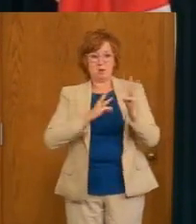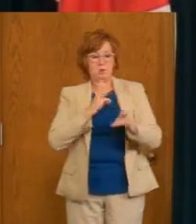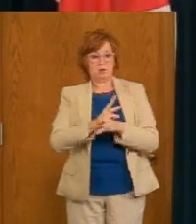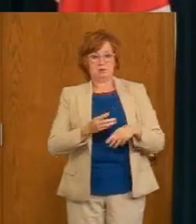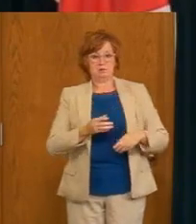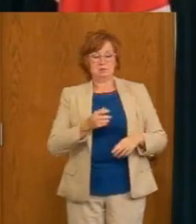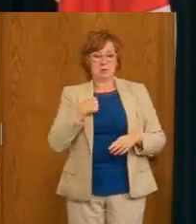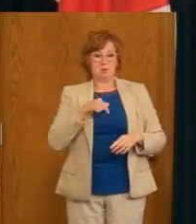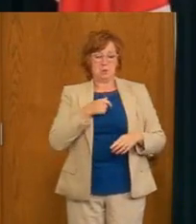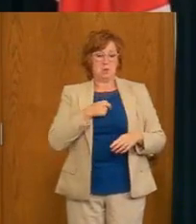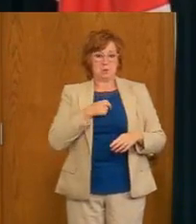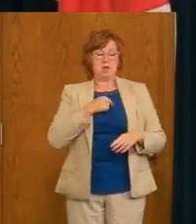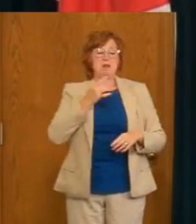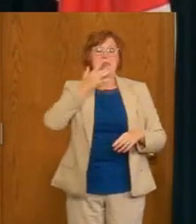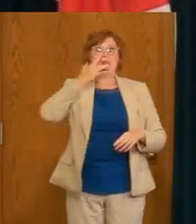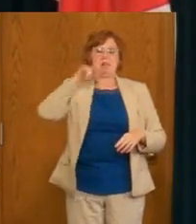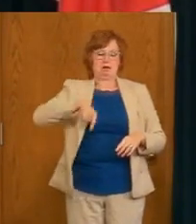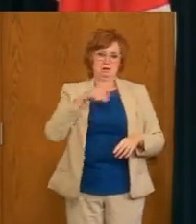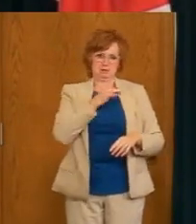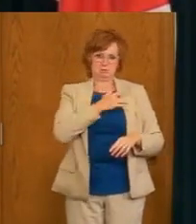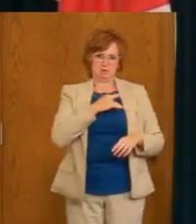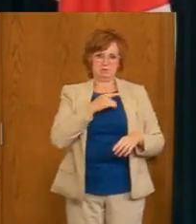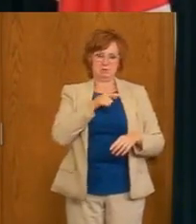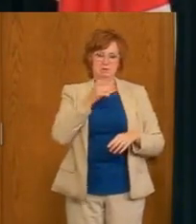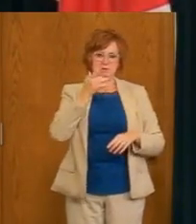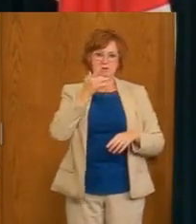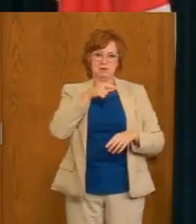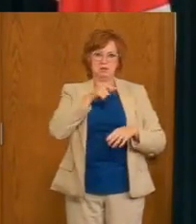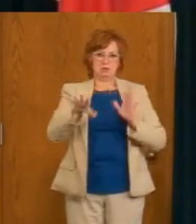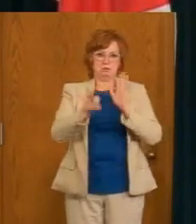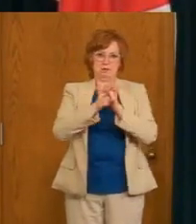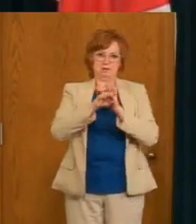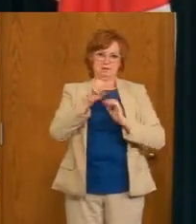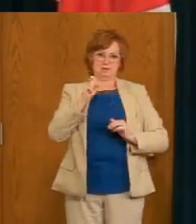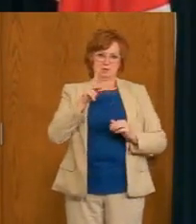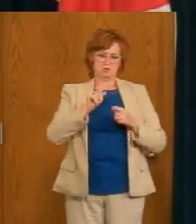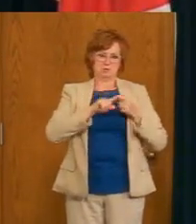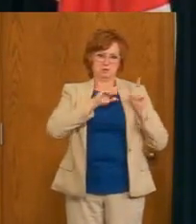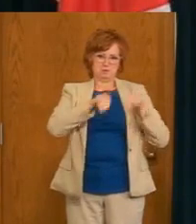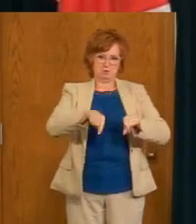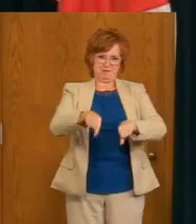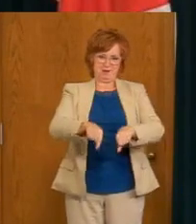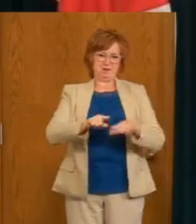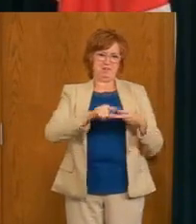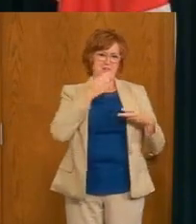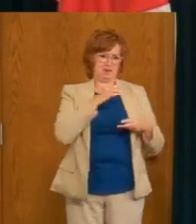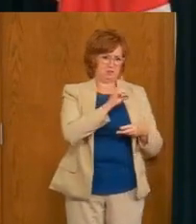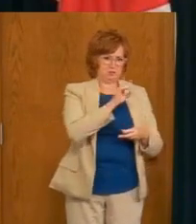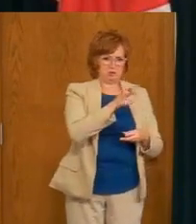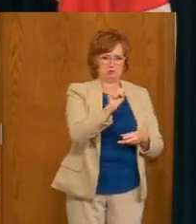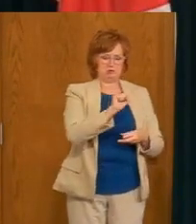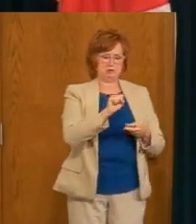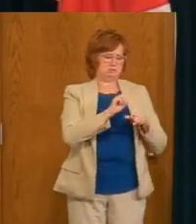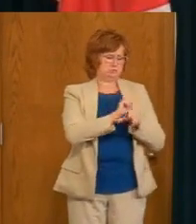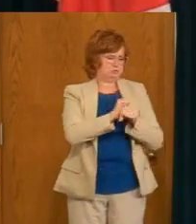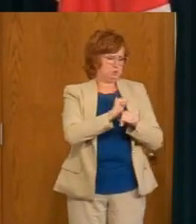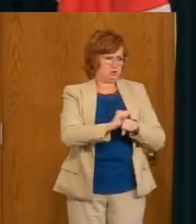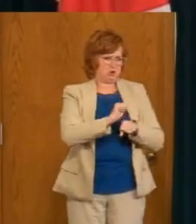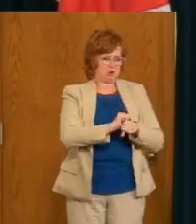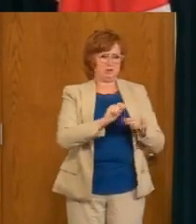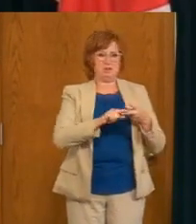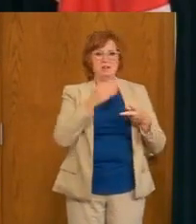this province now knows just how fortunate we are that you chose to come here. So I want to say thank you to Dr. Shahab for all of his efforts.